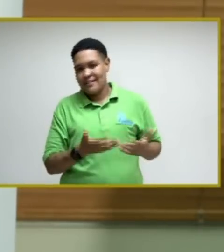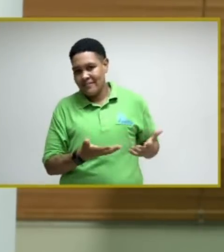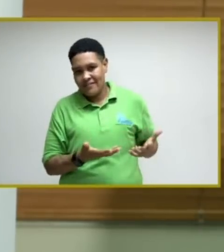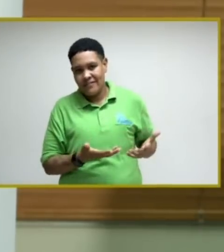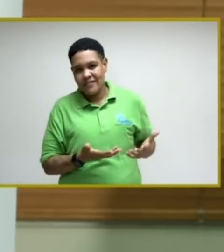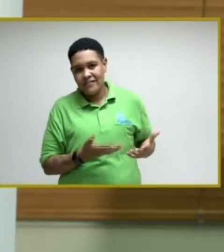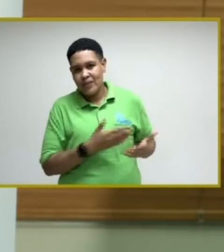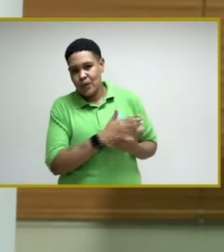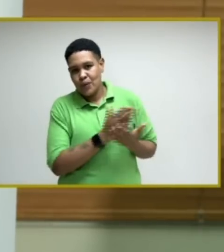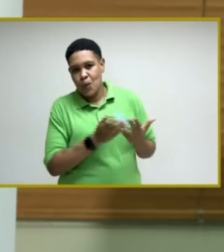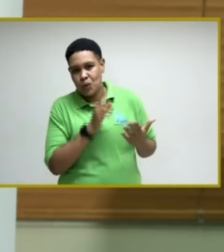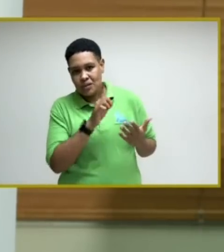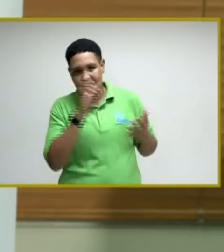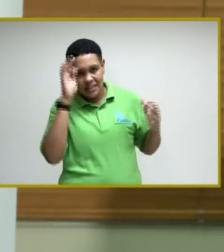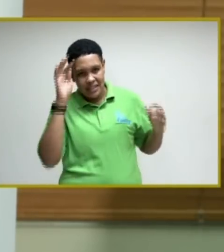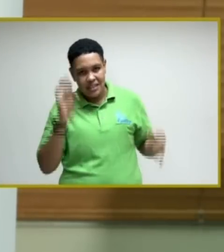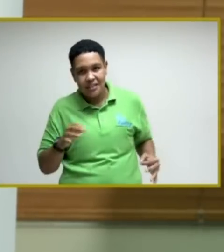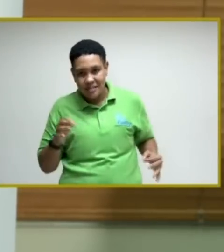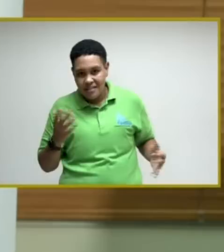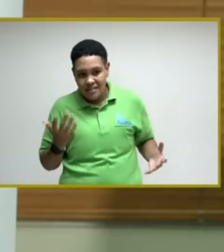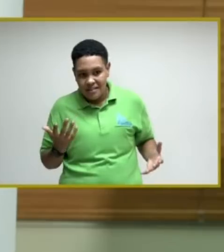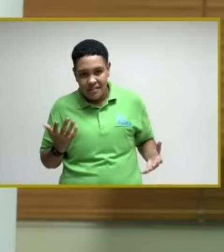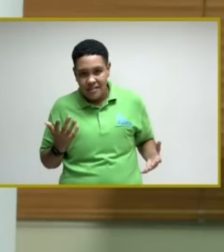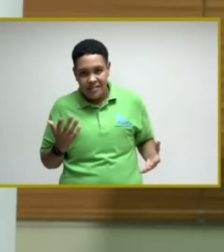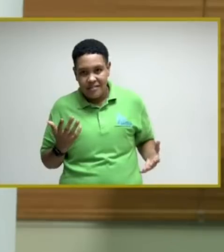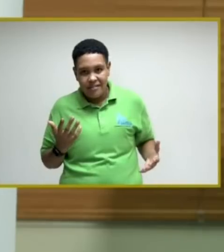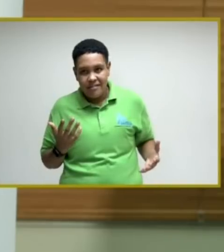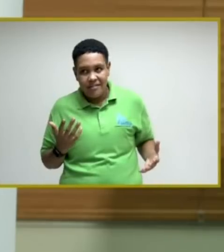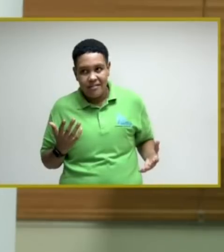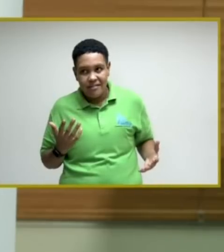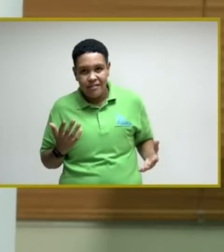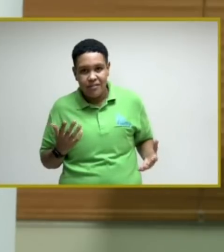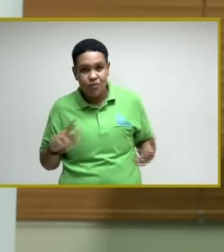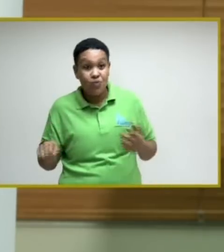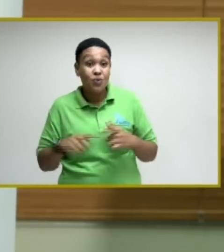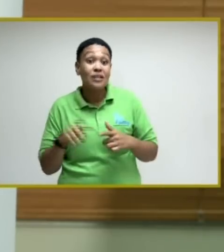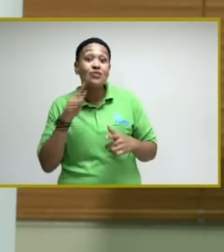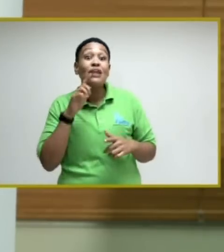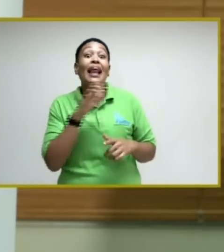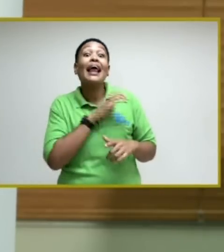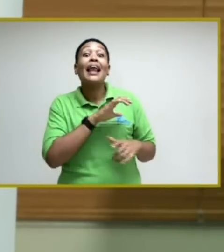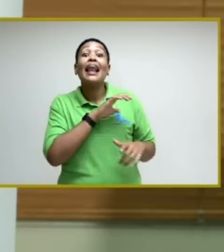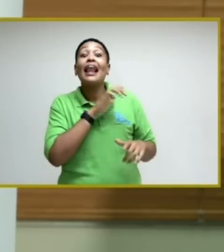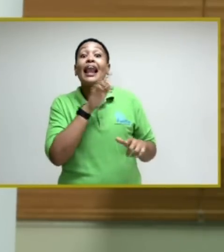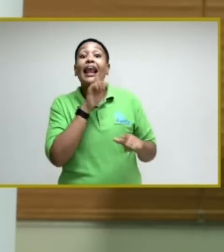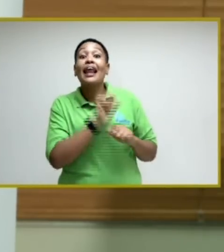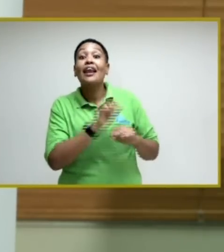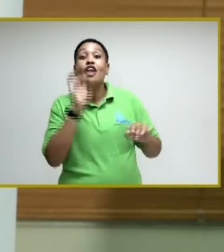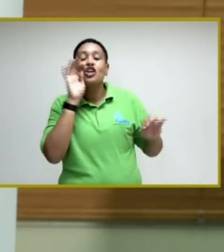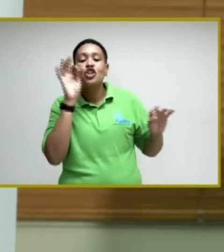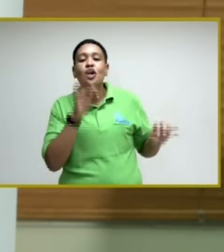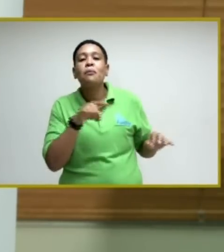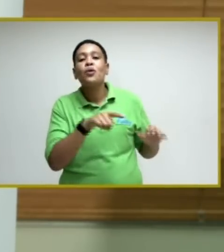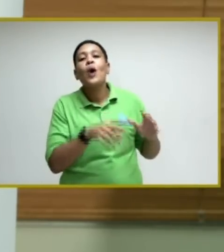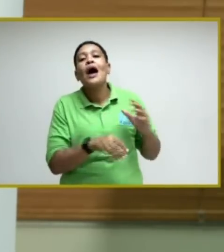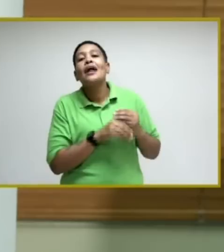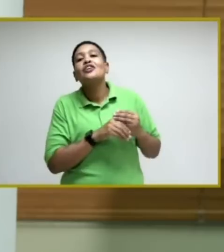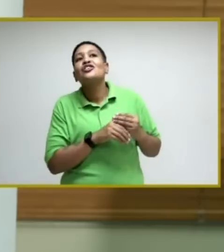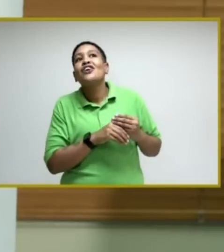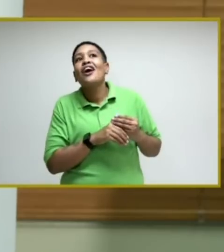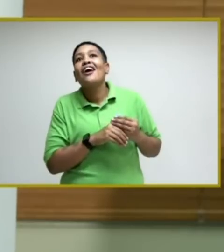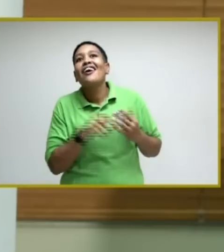about those conclusions when it's clinically determined, and those underlying conditions